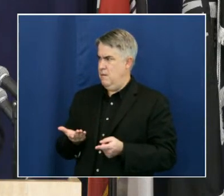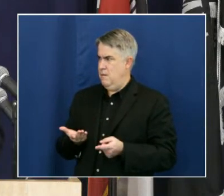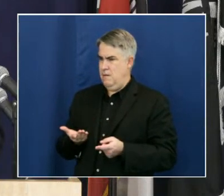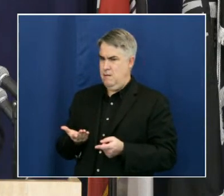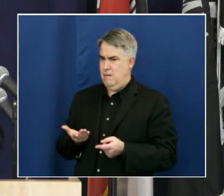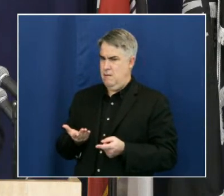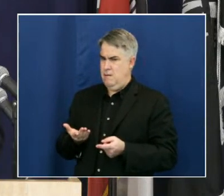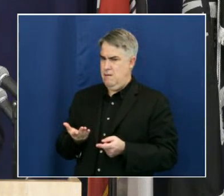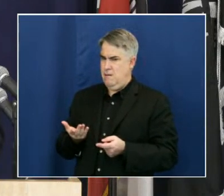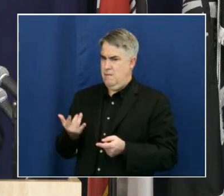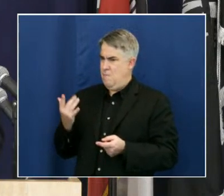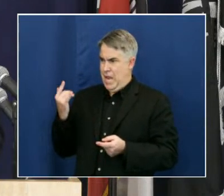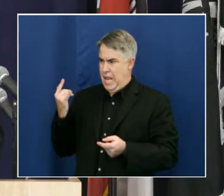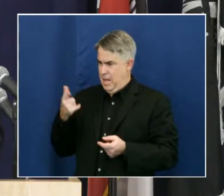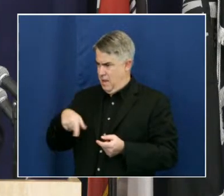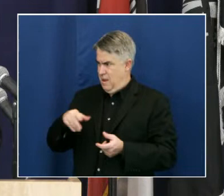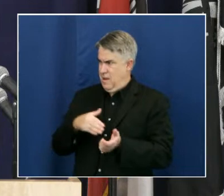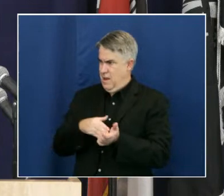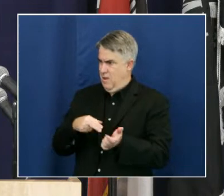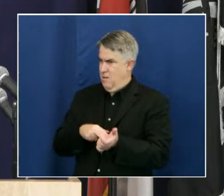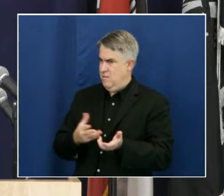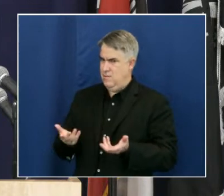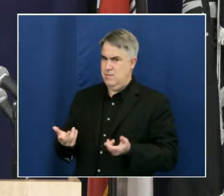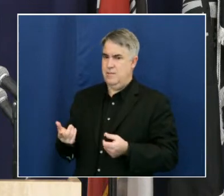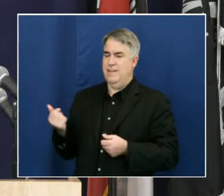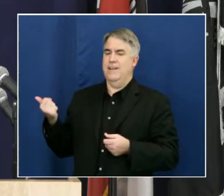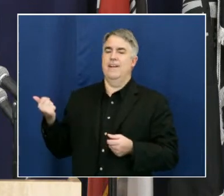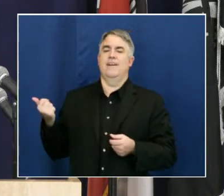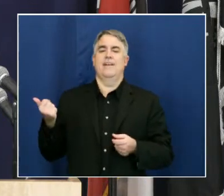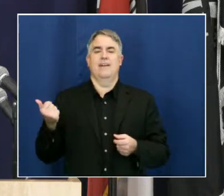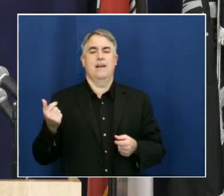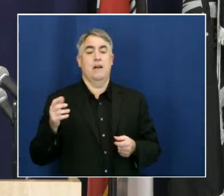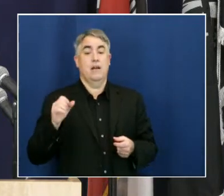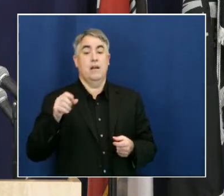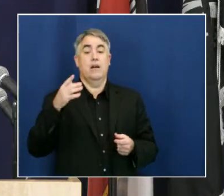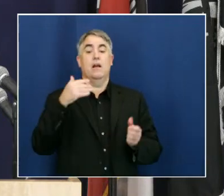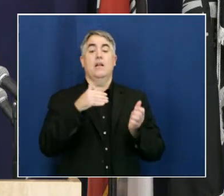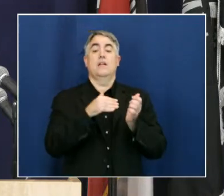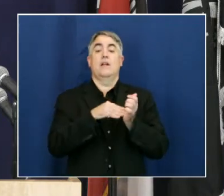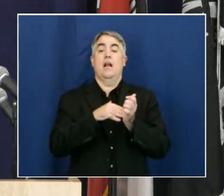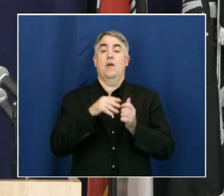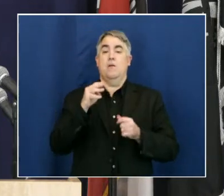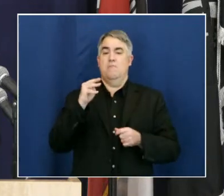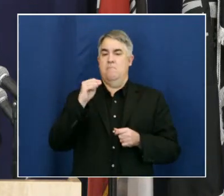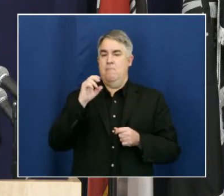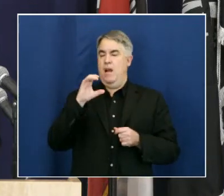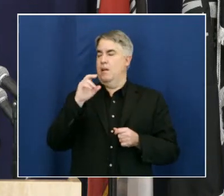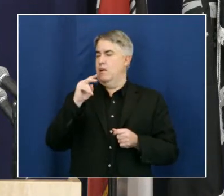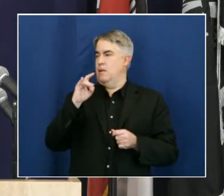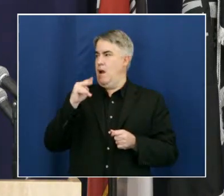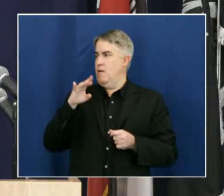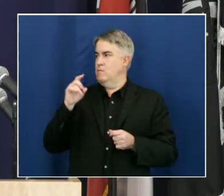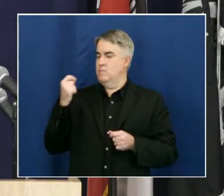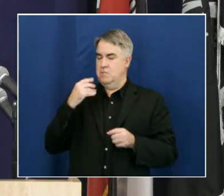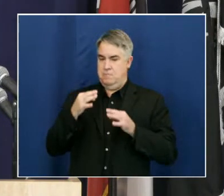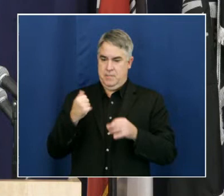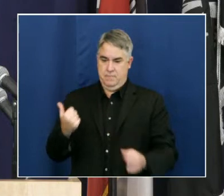particular location. Yeah, we'll have Dr. McDonald can give you an update. He may not know the specific on that, but he can give you an